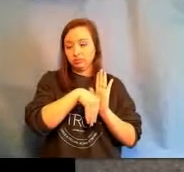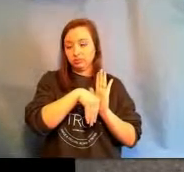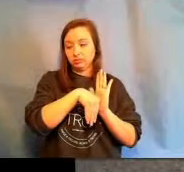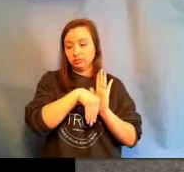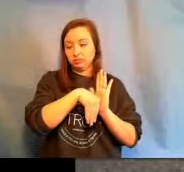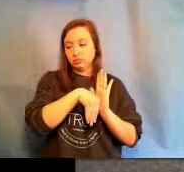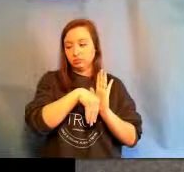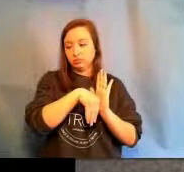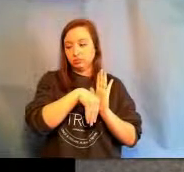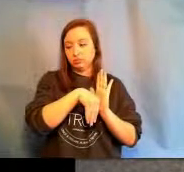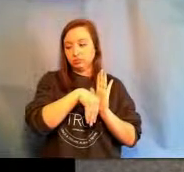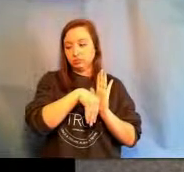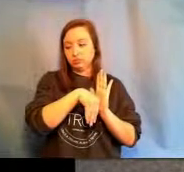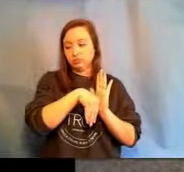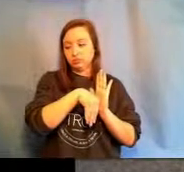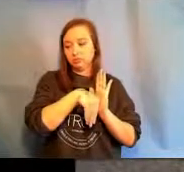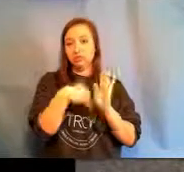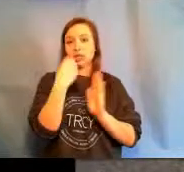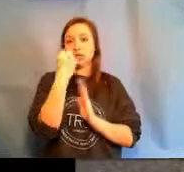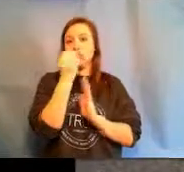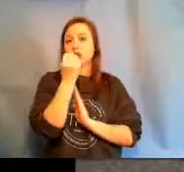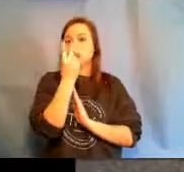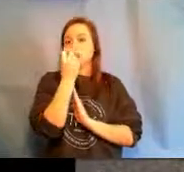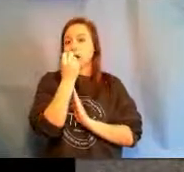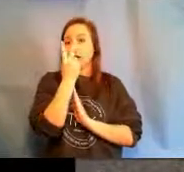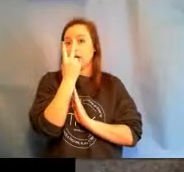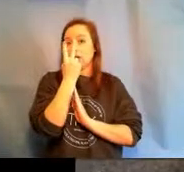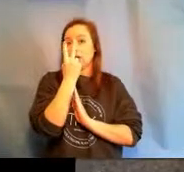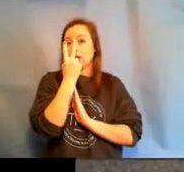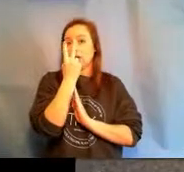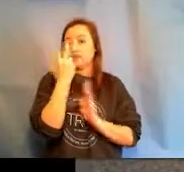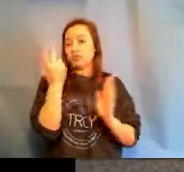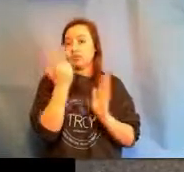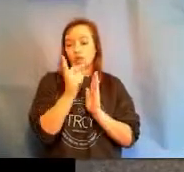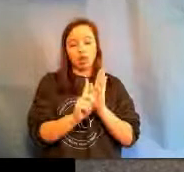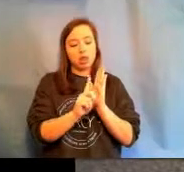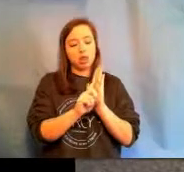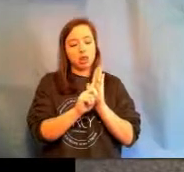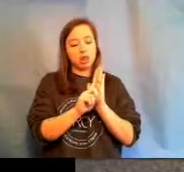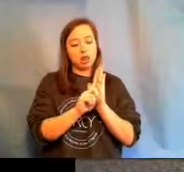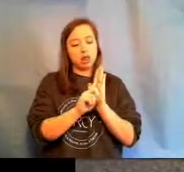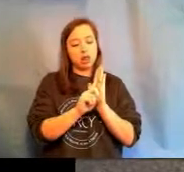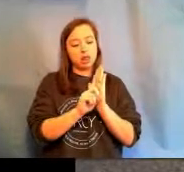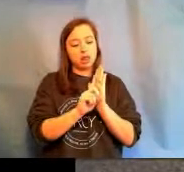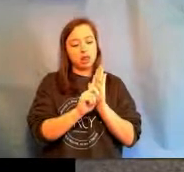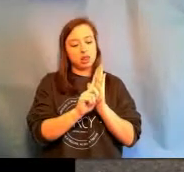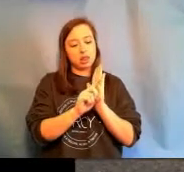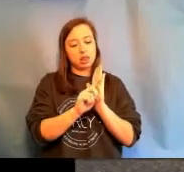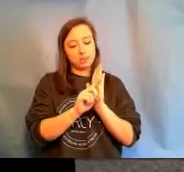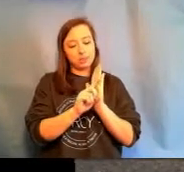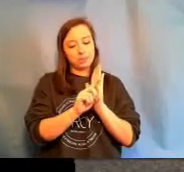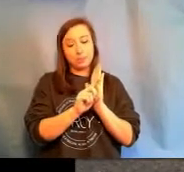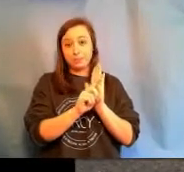And our hour is 12. He's going to be half past 12. So he's going to go